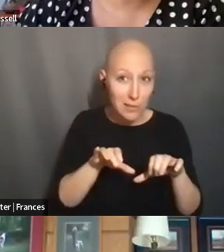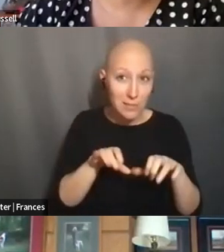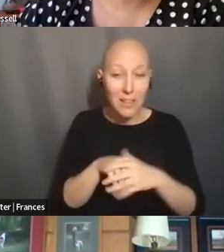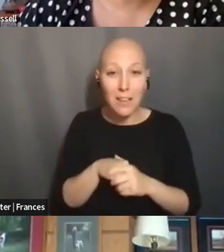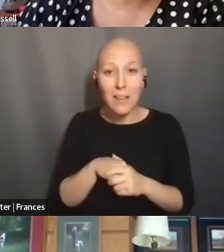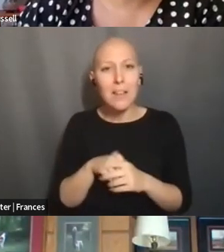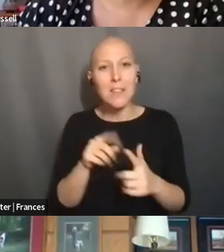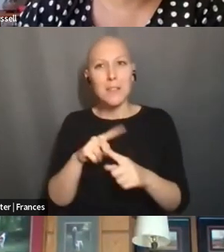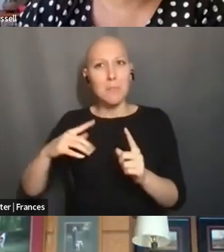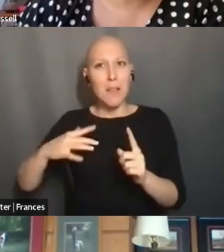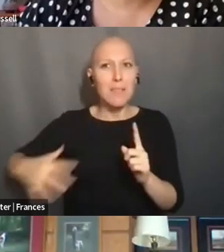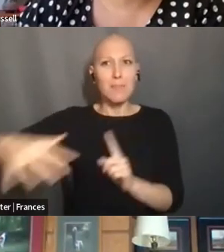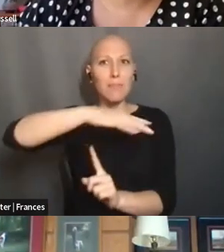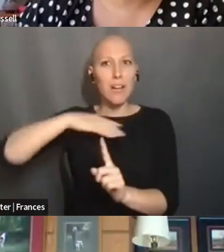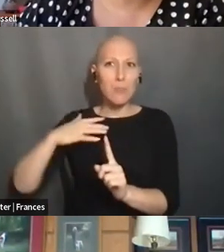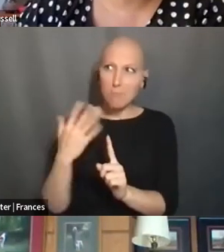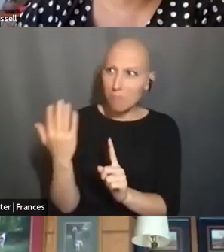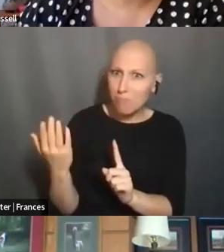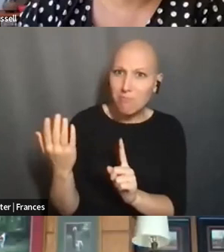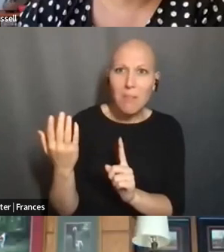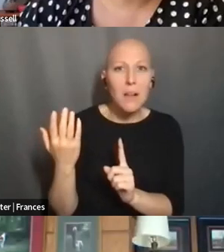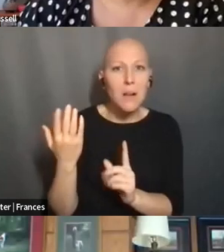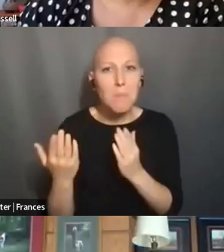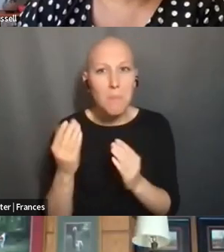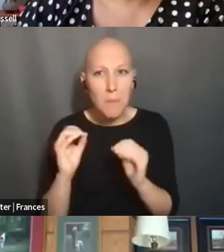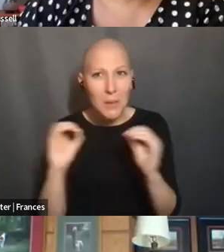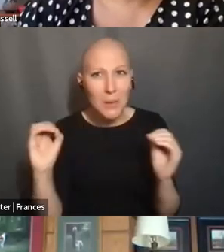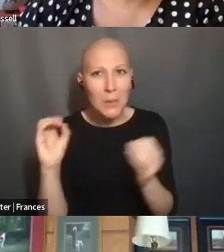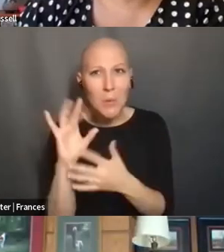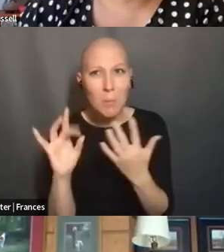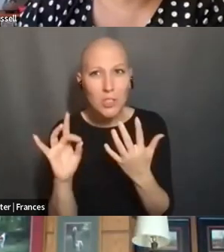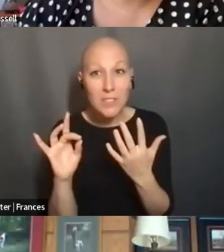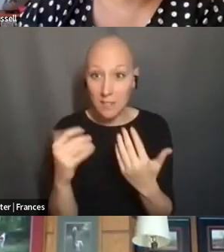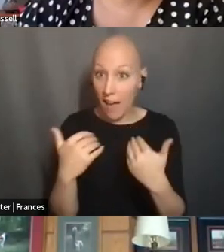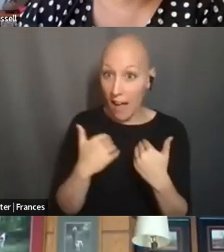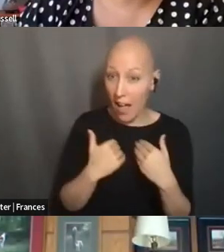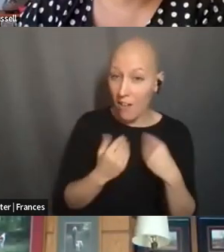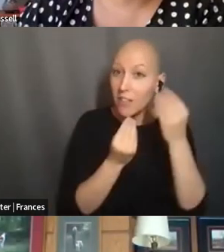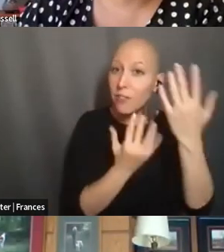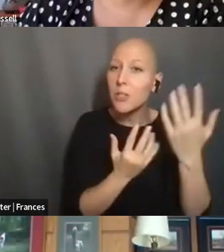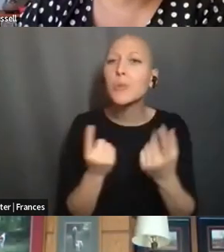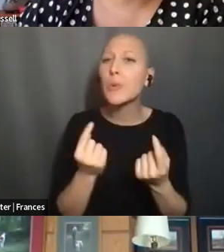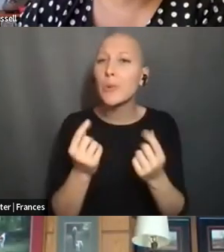be much, you may not have many options in terms of acting on that information.